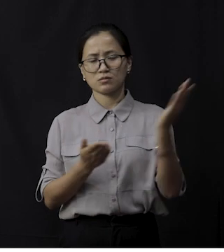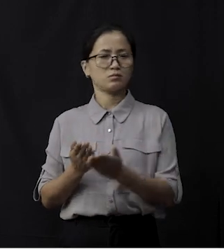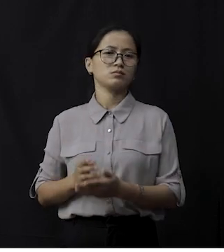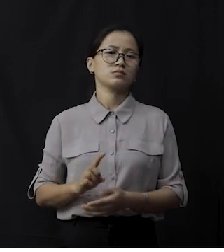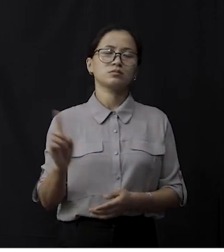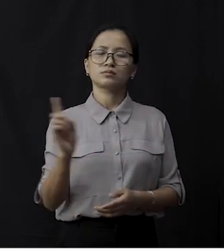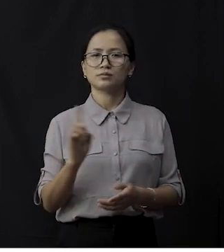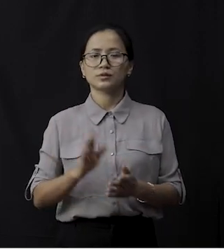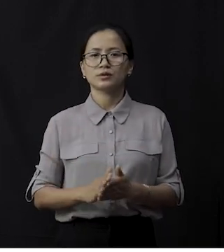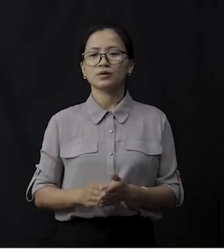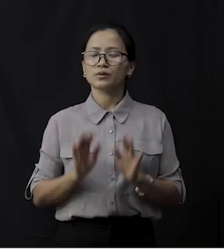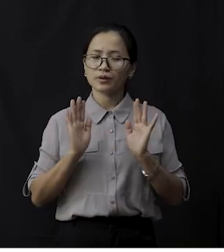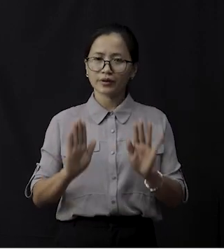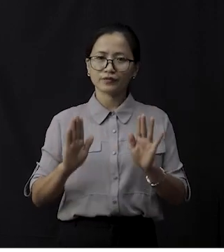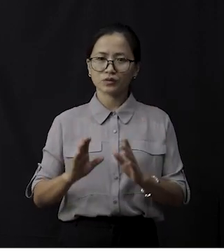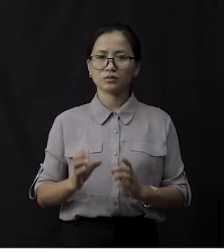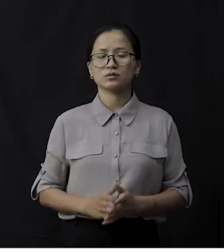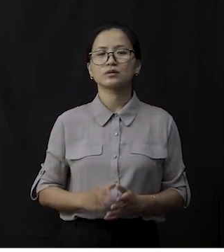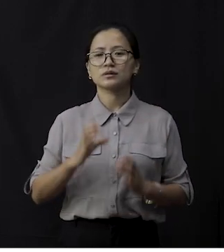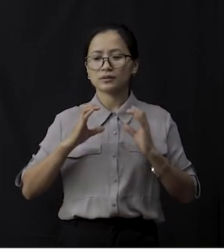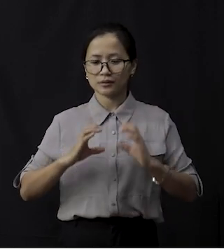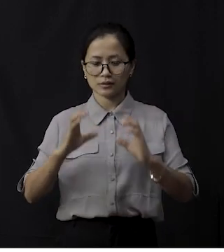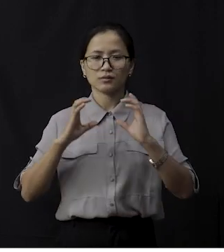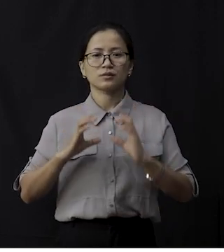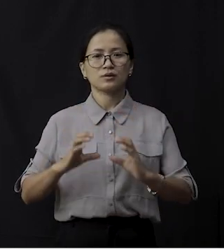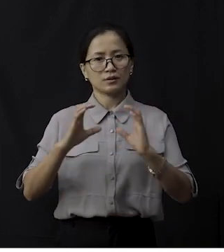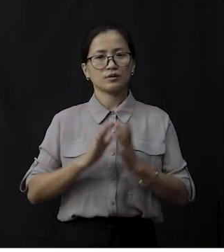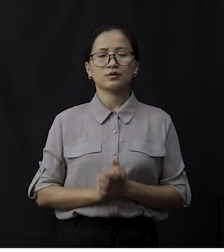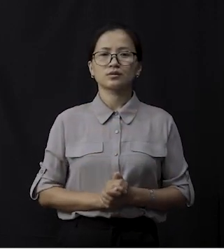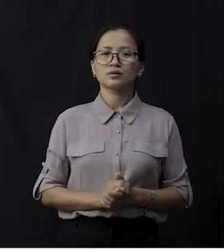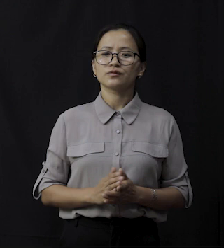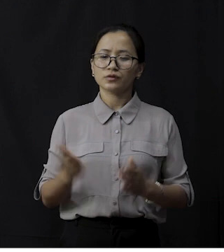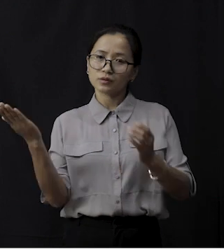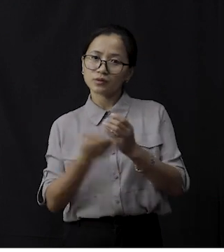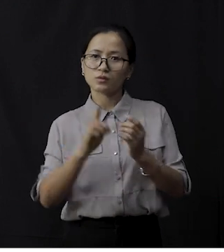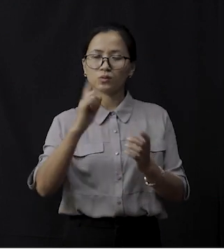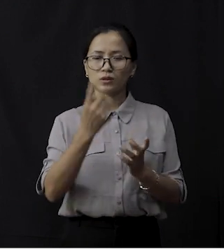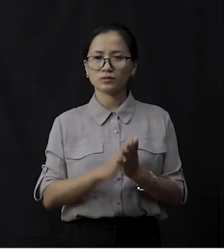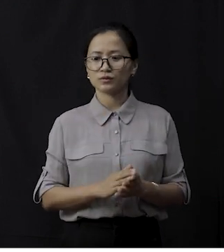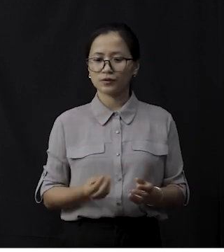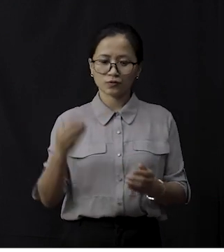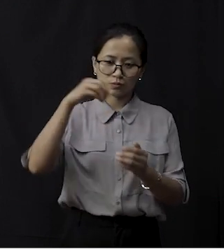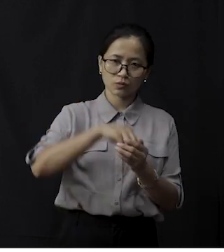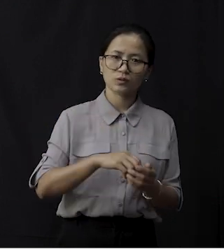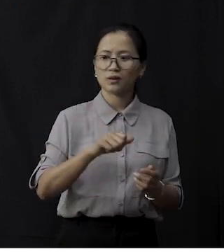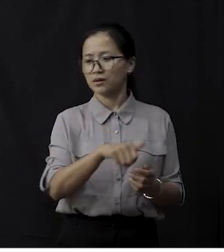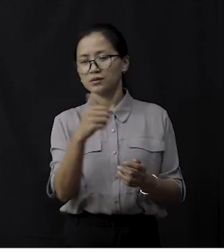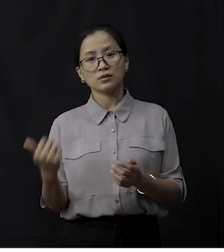randomly. We should take care of them. If we cut one tree, plant another tree so that it will become big and it will give us again